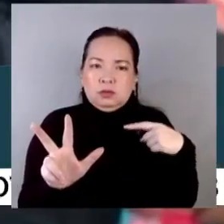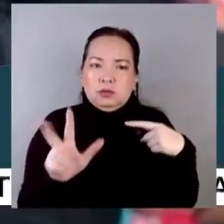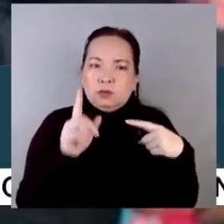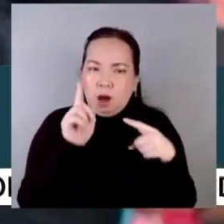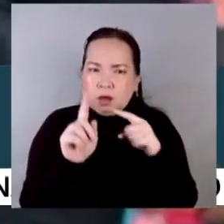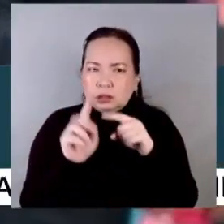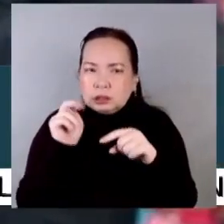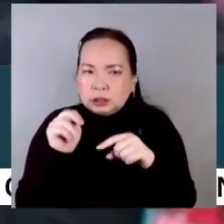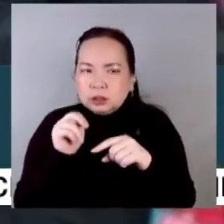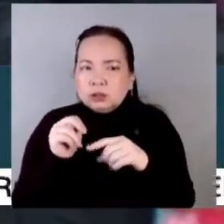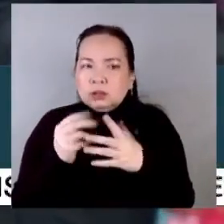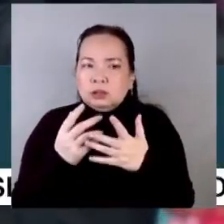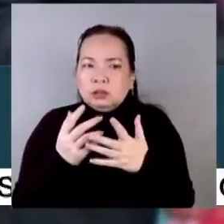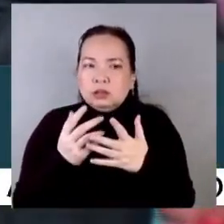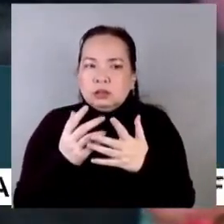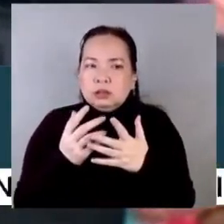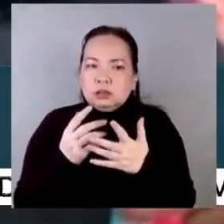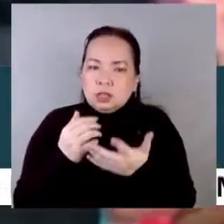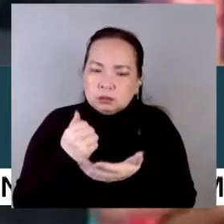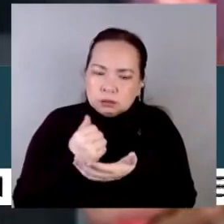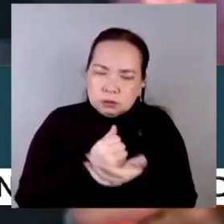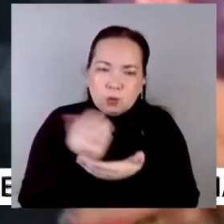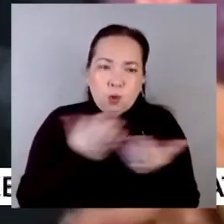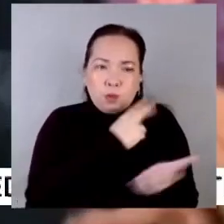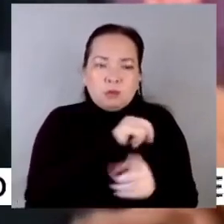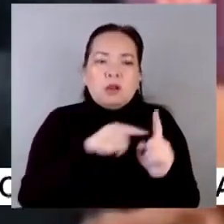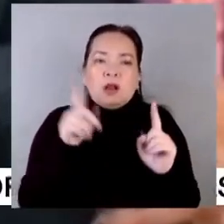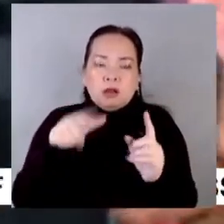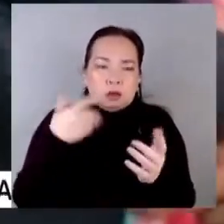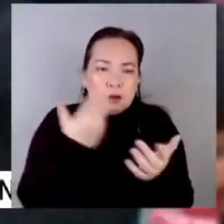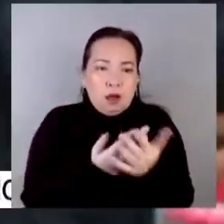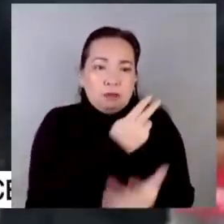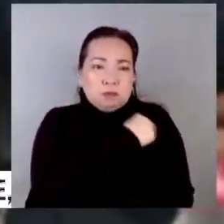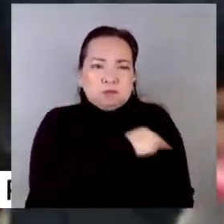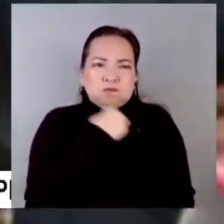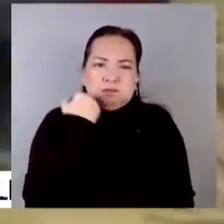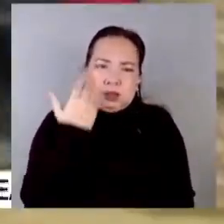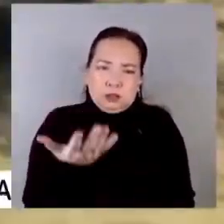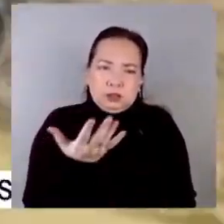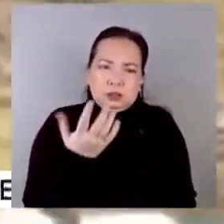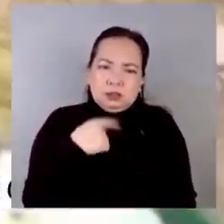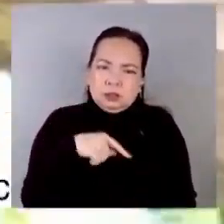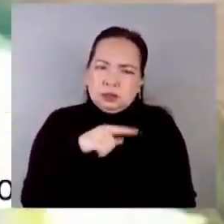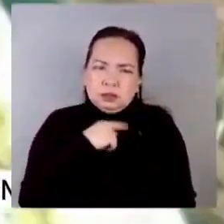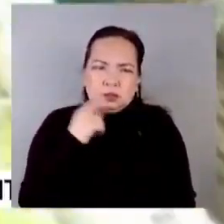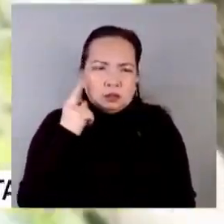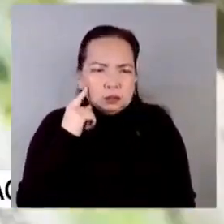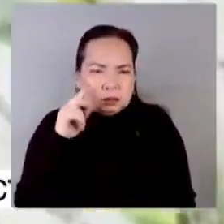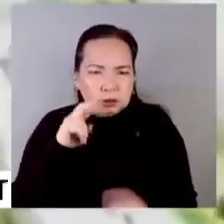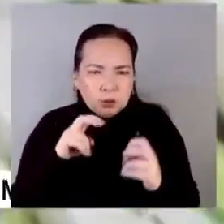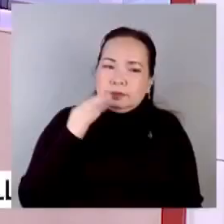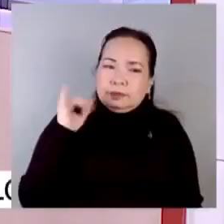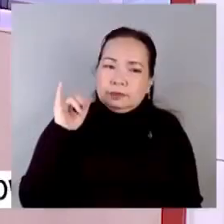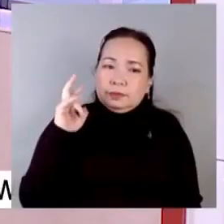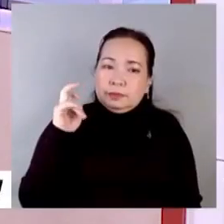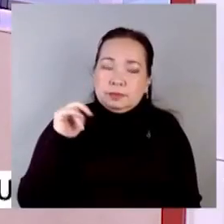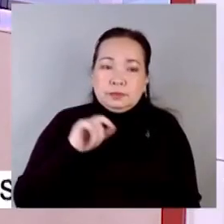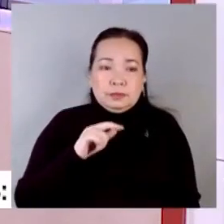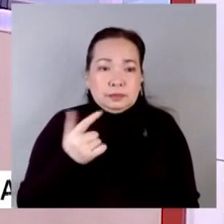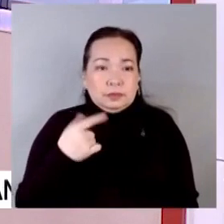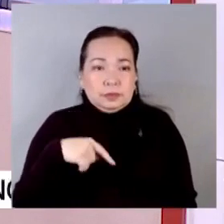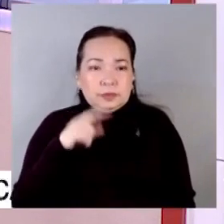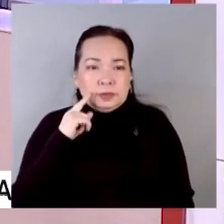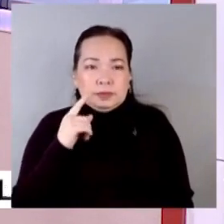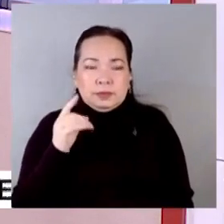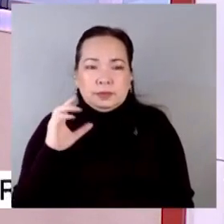was declared dead upon arrival at a hospital. Police have yet to announce the causes of death. The Civil